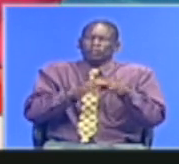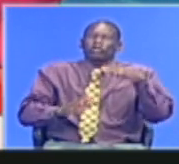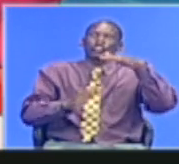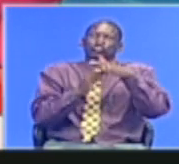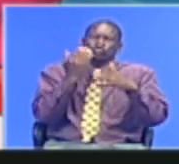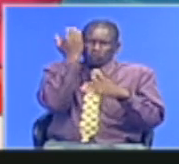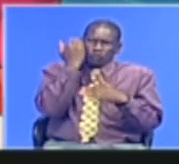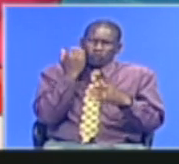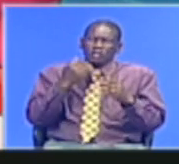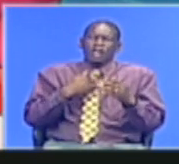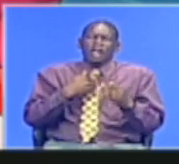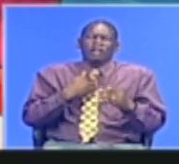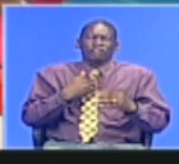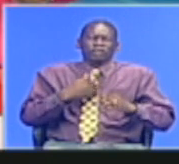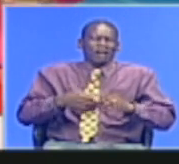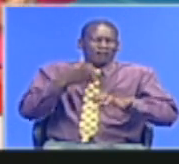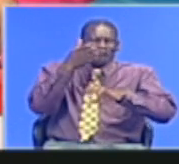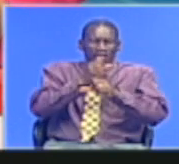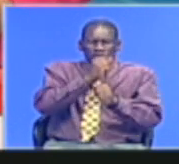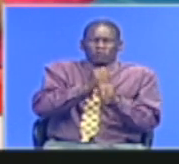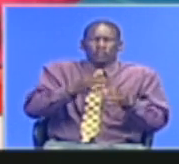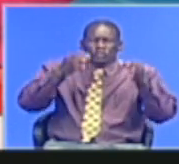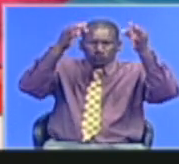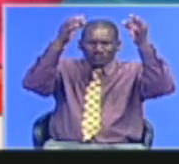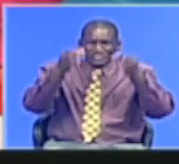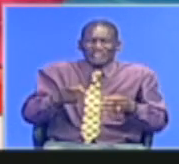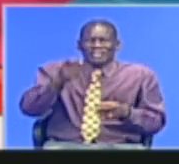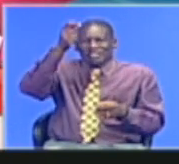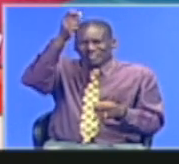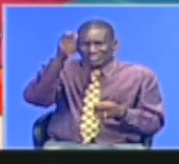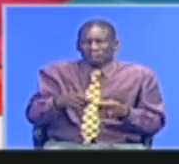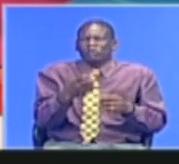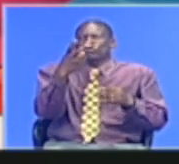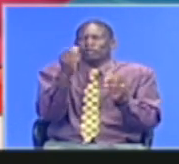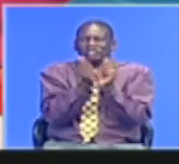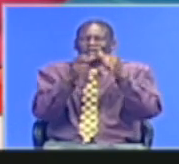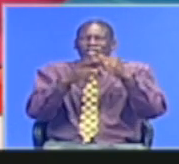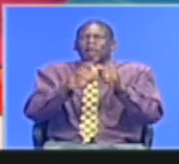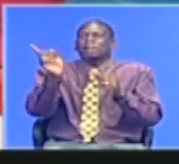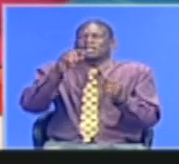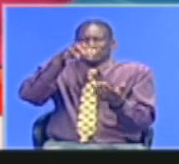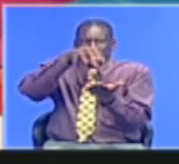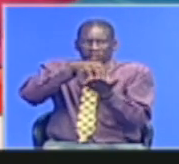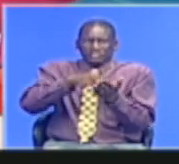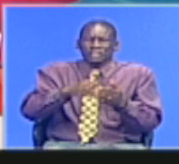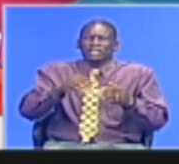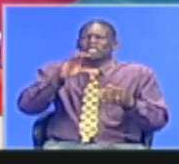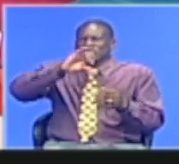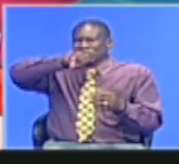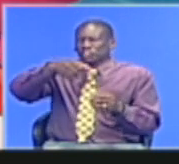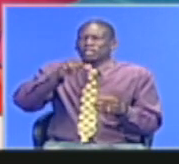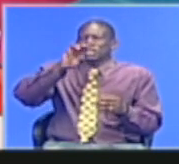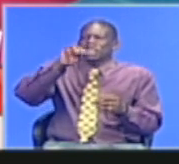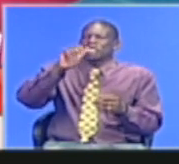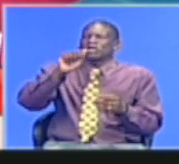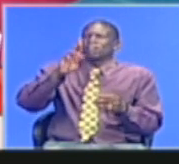the unenviable task of deciding the outcome of the 2017 presidential petition. Chief Justice David Maraga